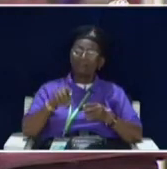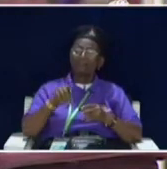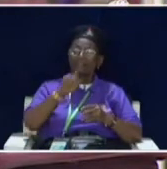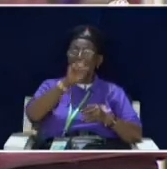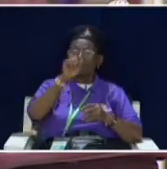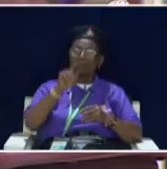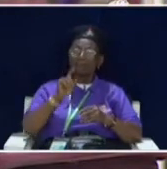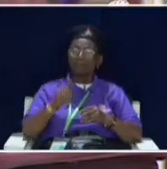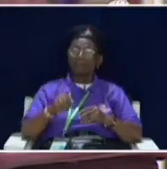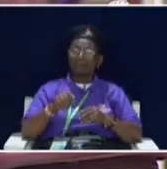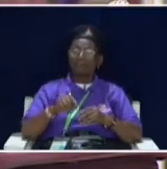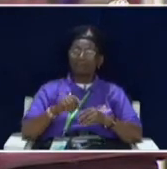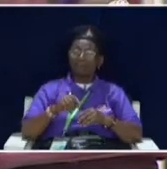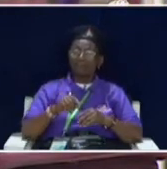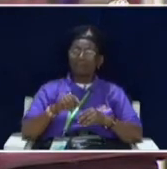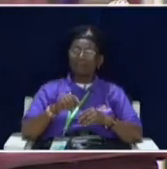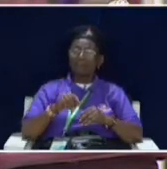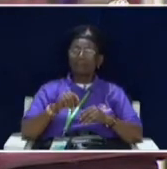won't be